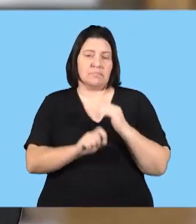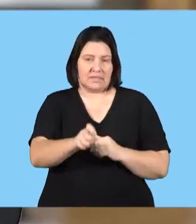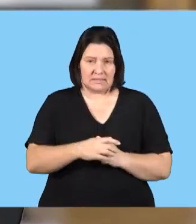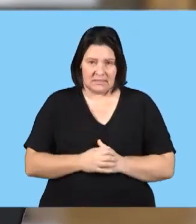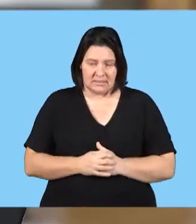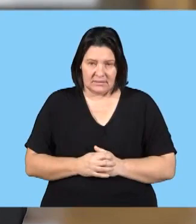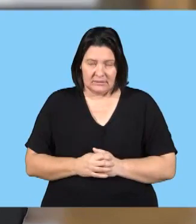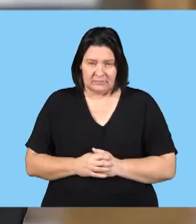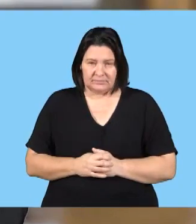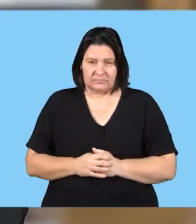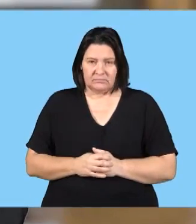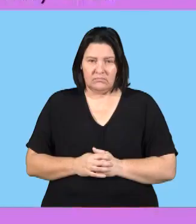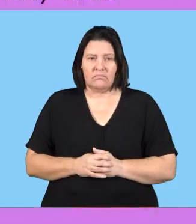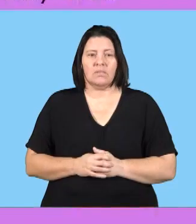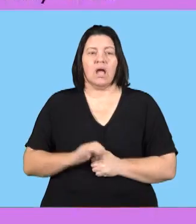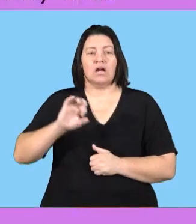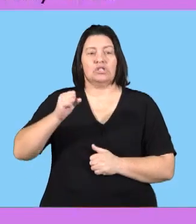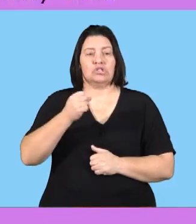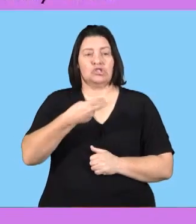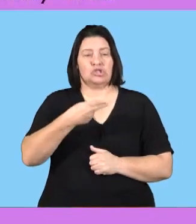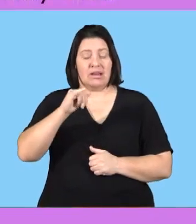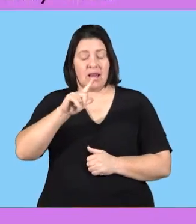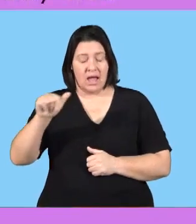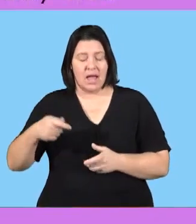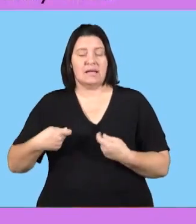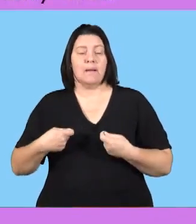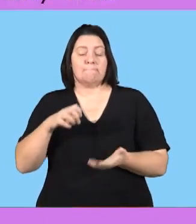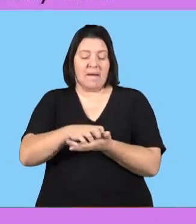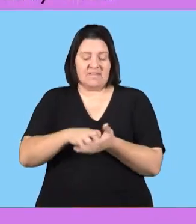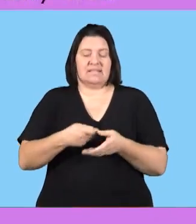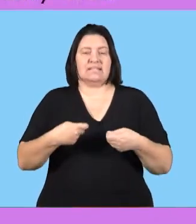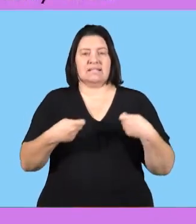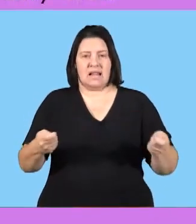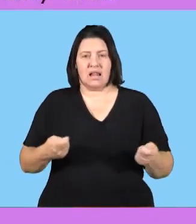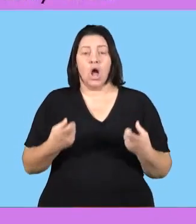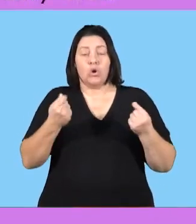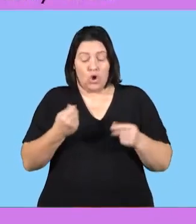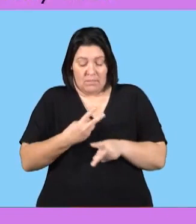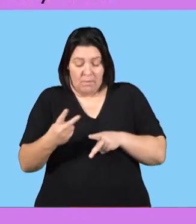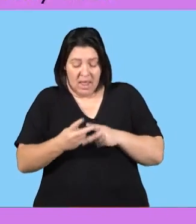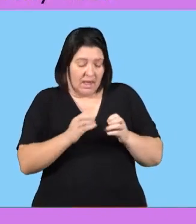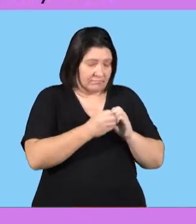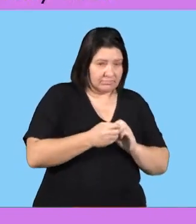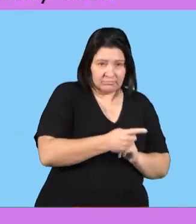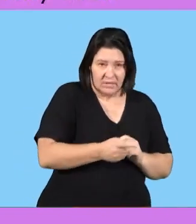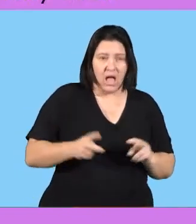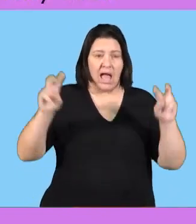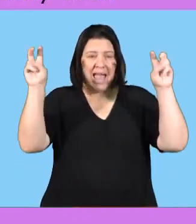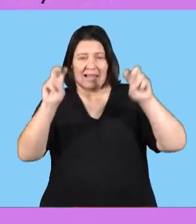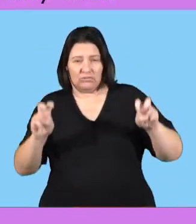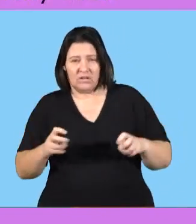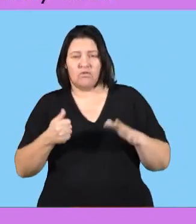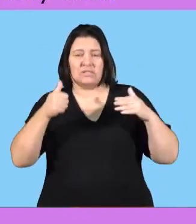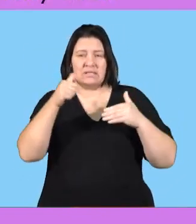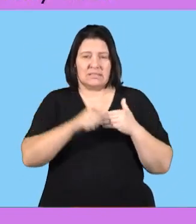subtract. Okay, Sheila is selling muffins, and the cost of preparing muffins plus the cost of electricity